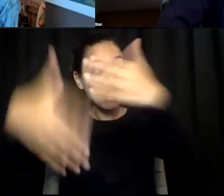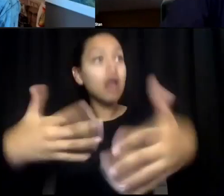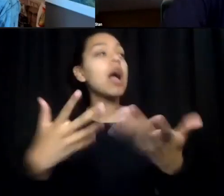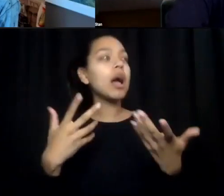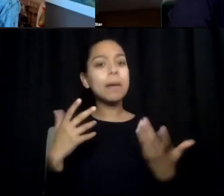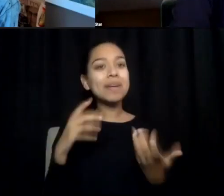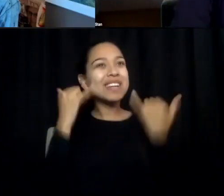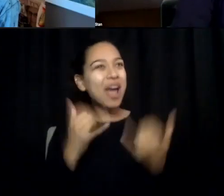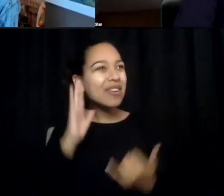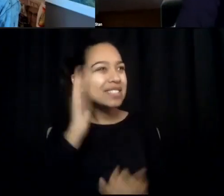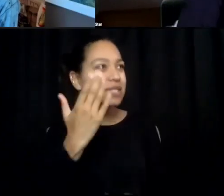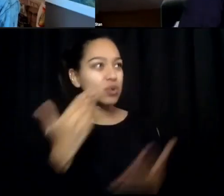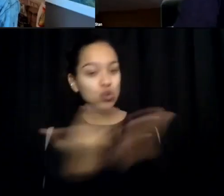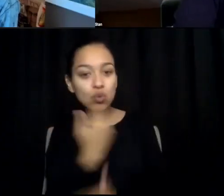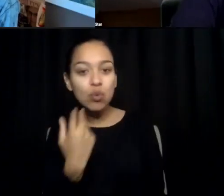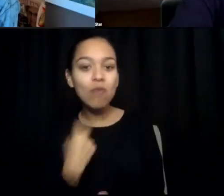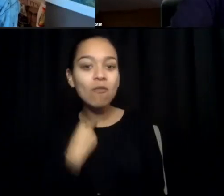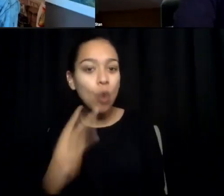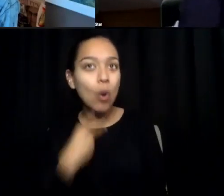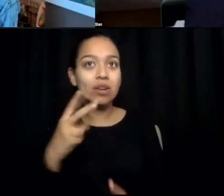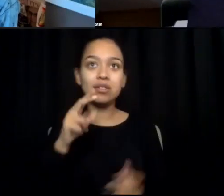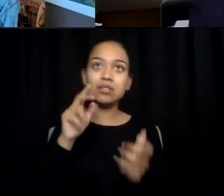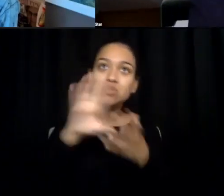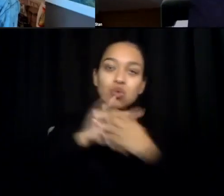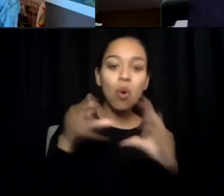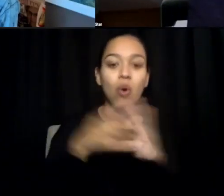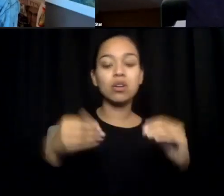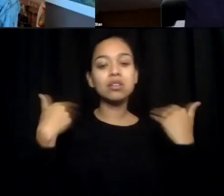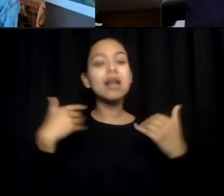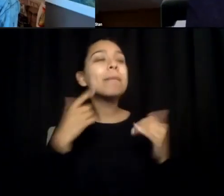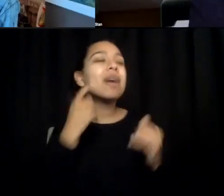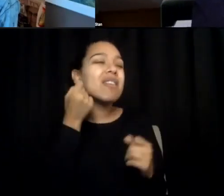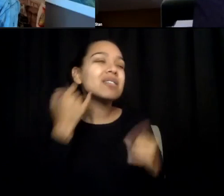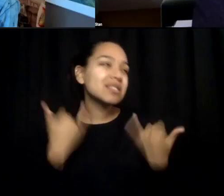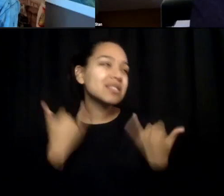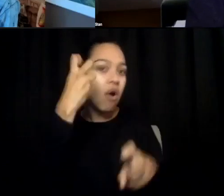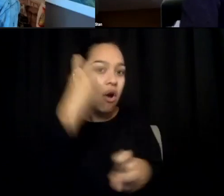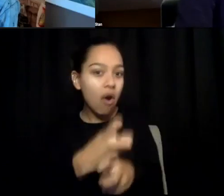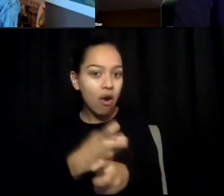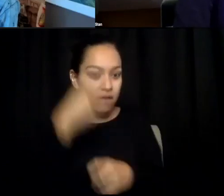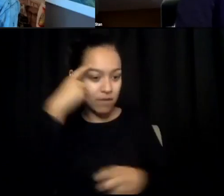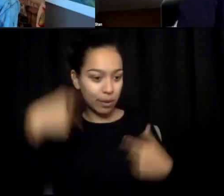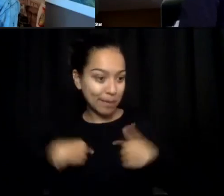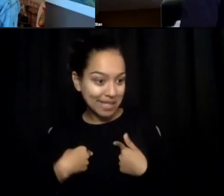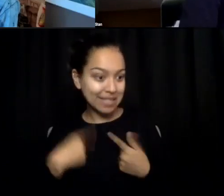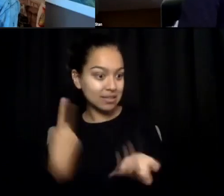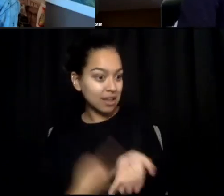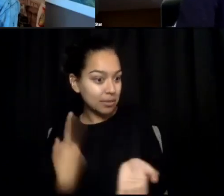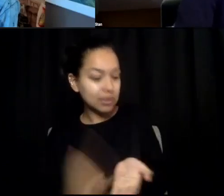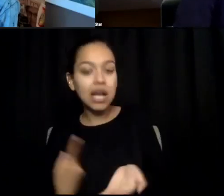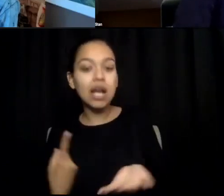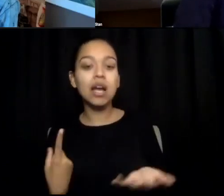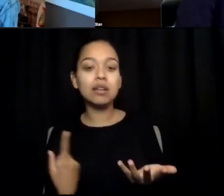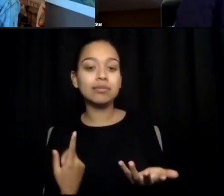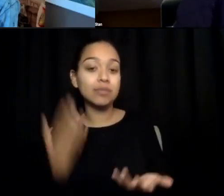out. It's still really hard. I mean, it's really hard even for me in many instances. I don't know if you've heard the